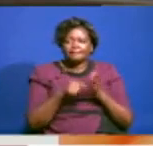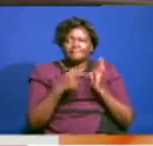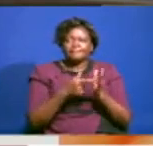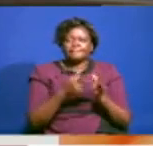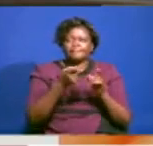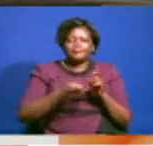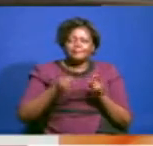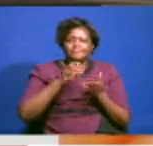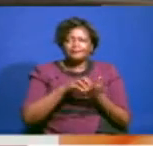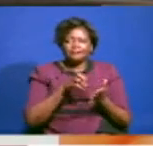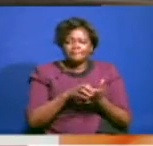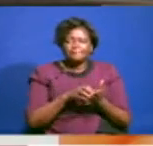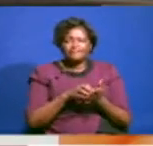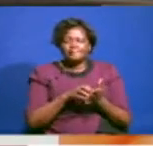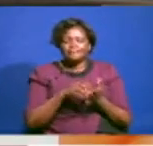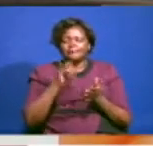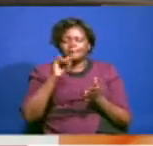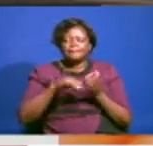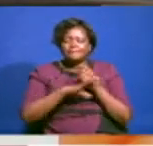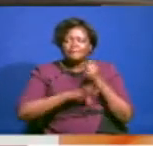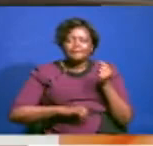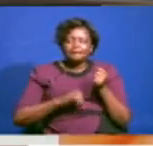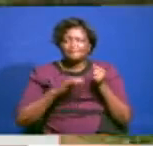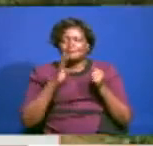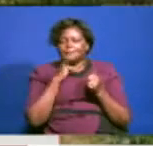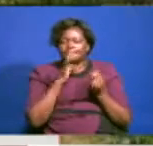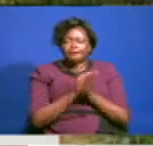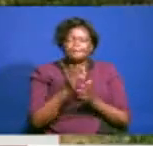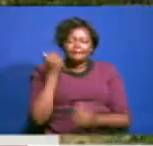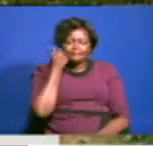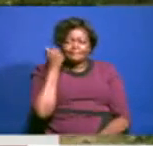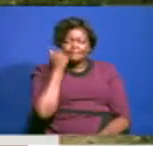cases of donkey theft, poor sanitation and diseases.